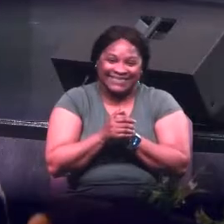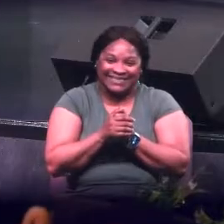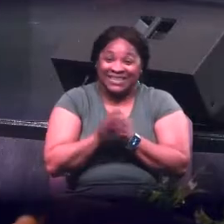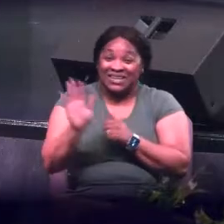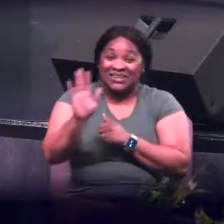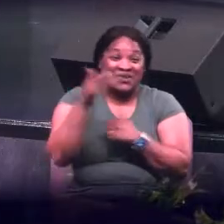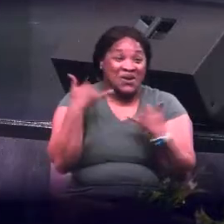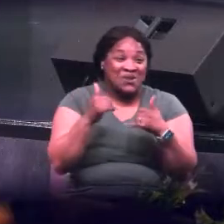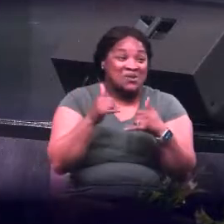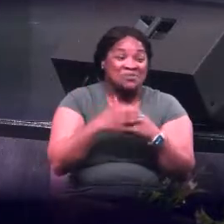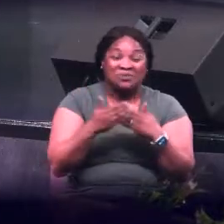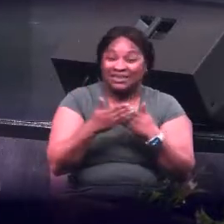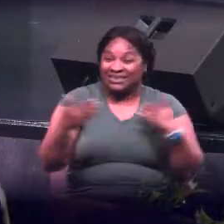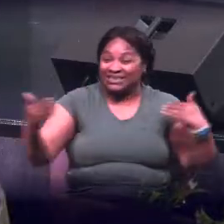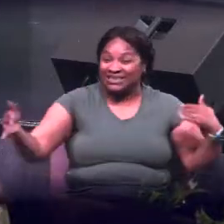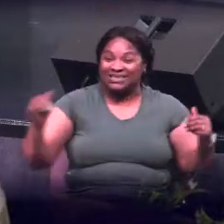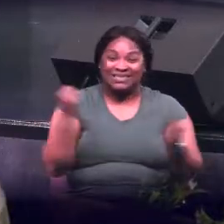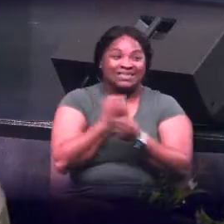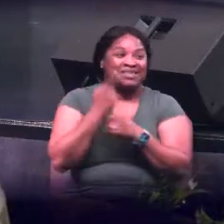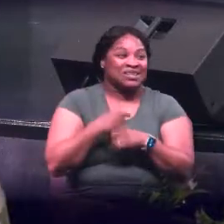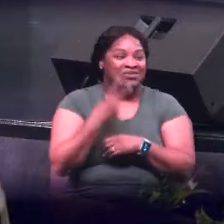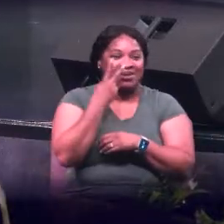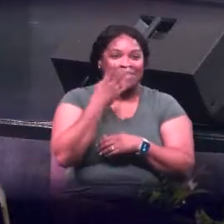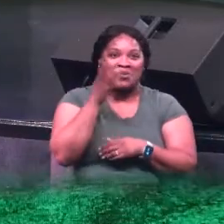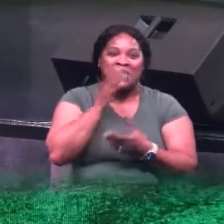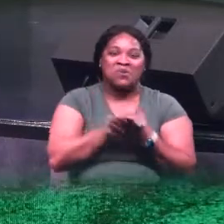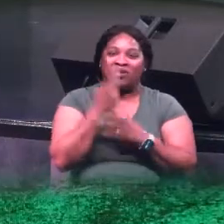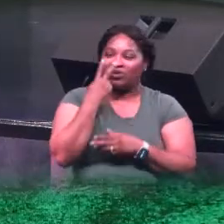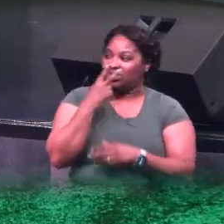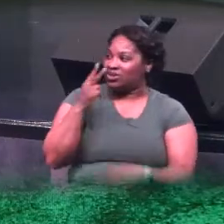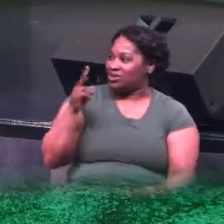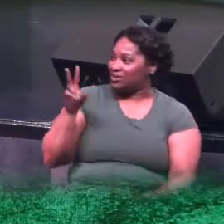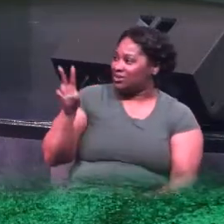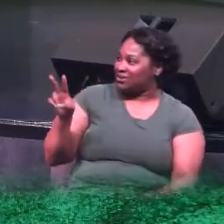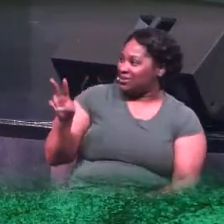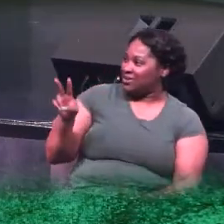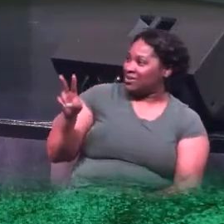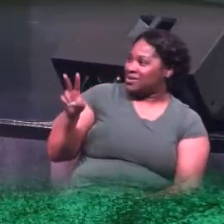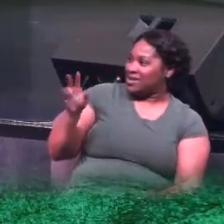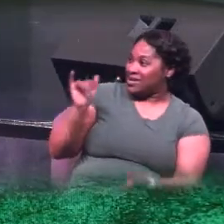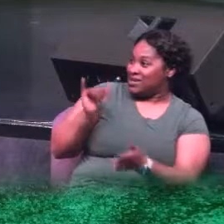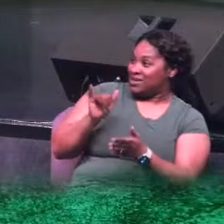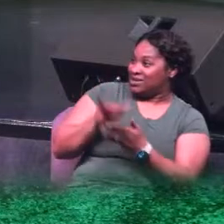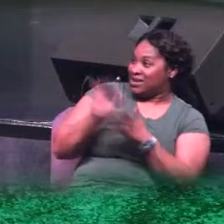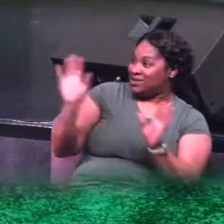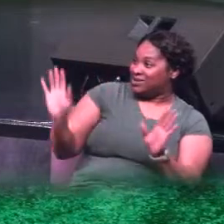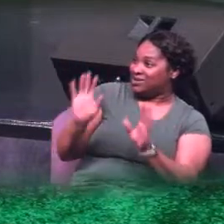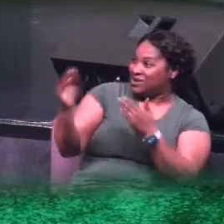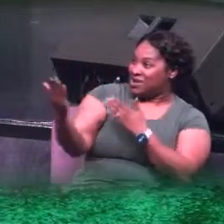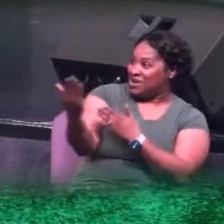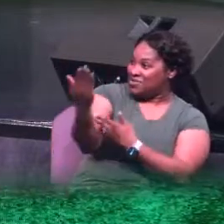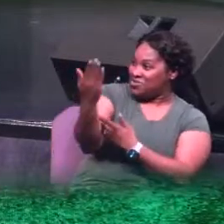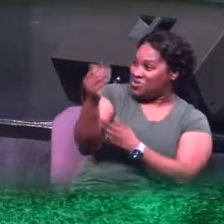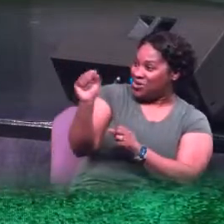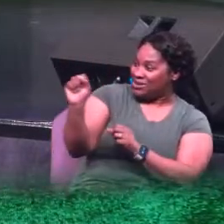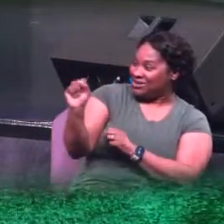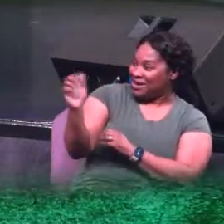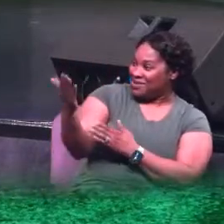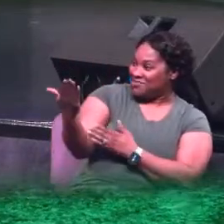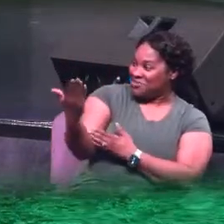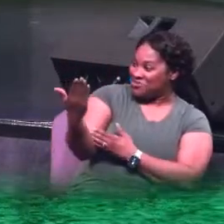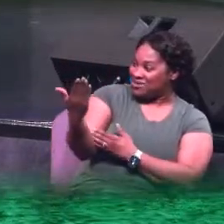Y'all, I was playing Distant Lover, and my wife looked up and she was like, is this Sunday morning or is it Saturday morning?